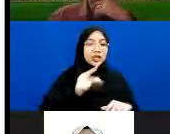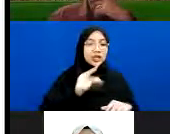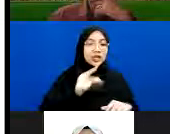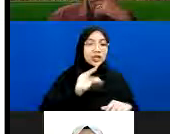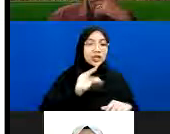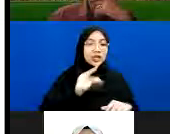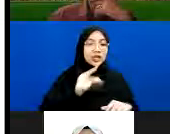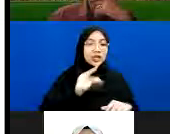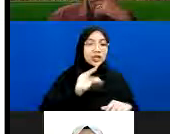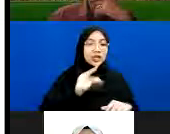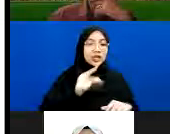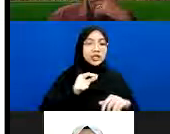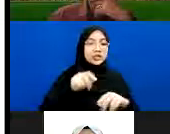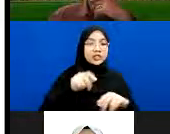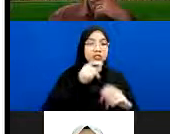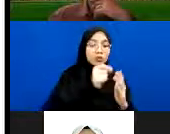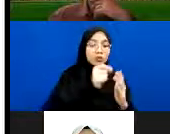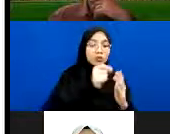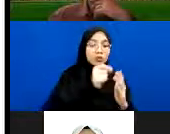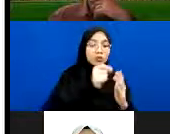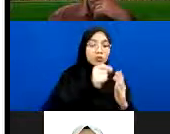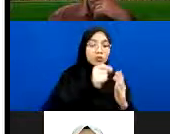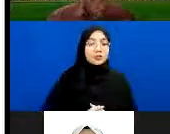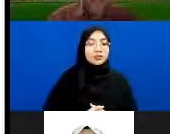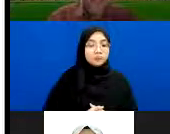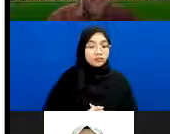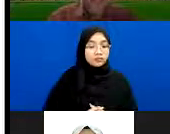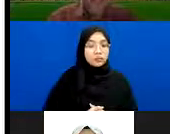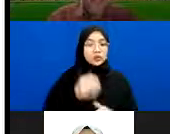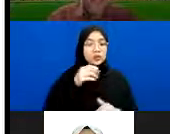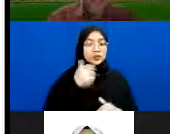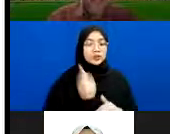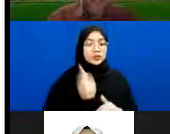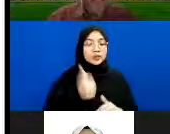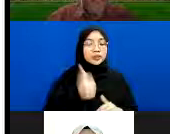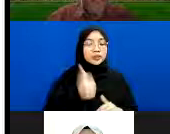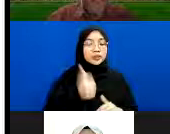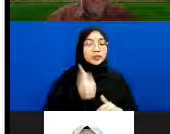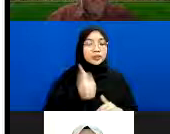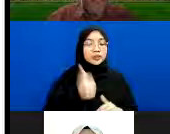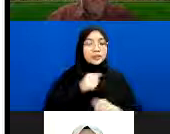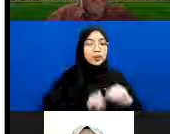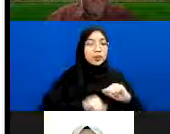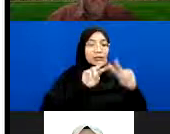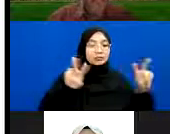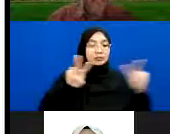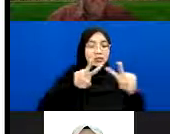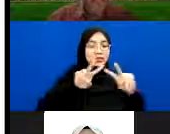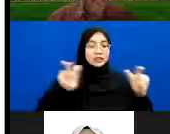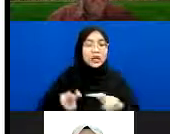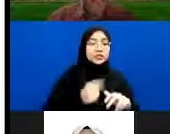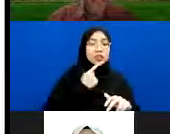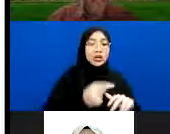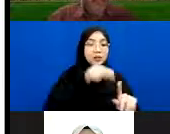towards pre-service and identify their perspectives as a piece